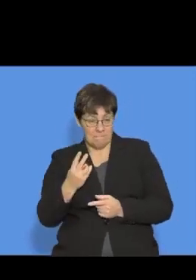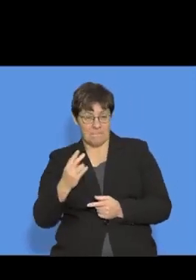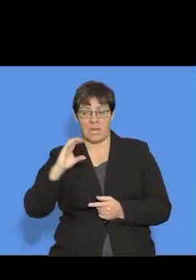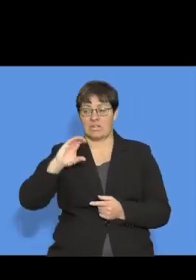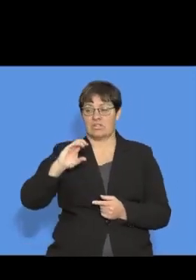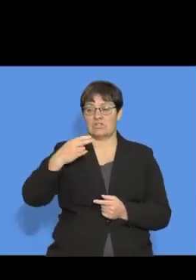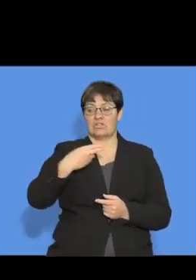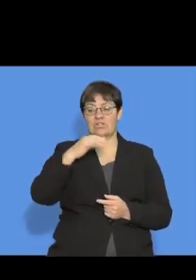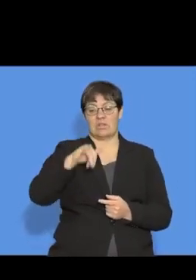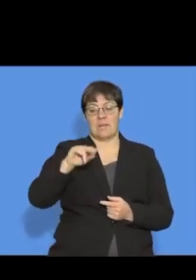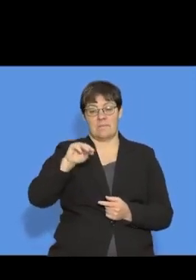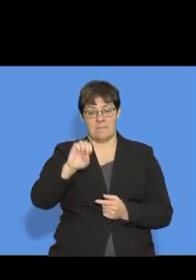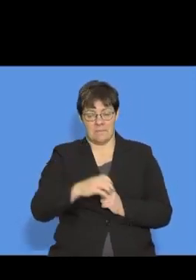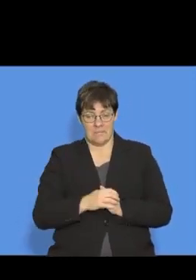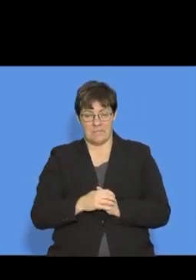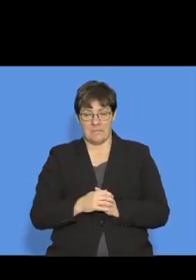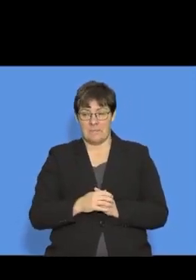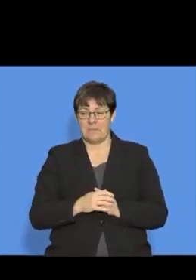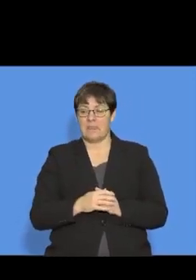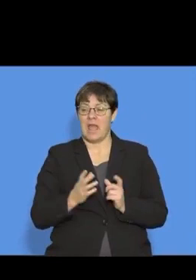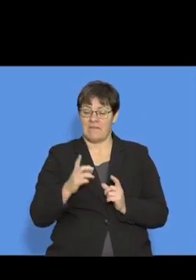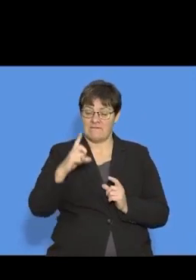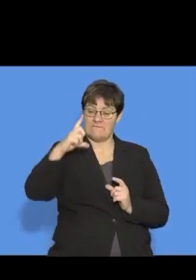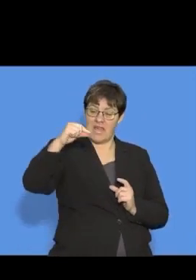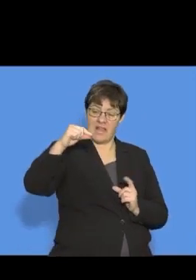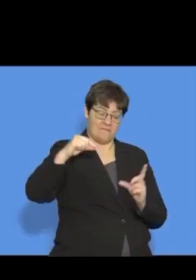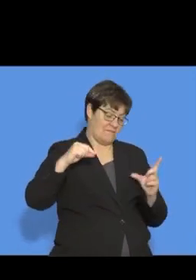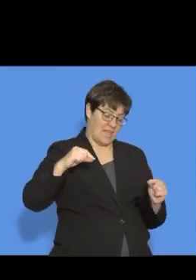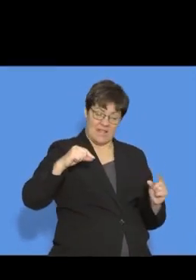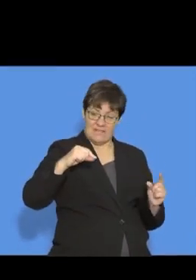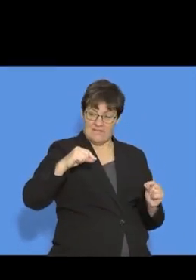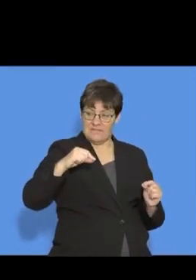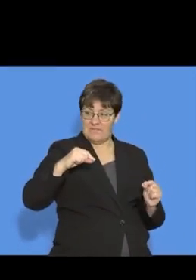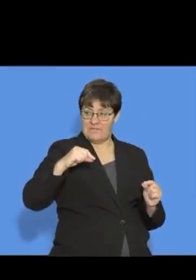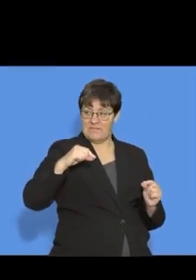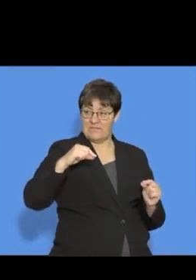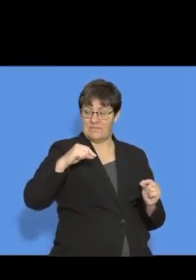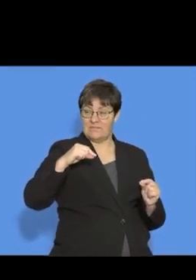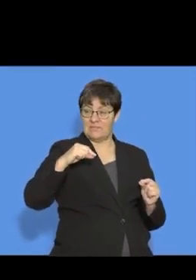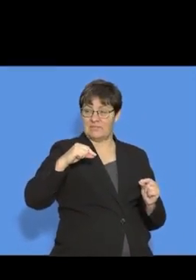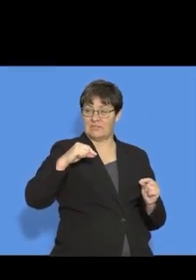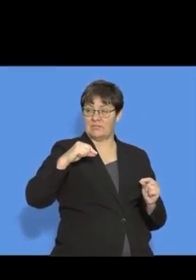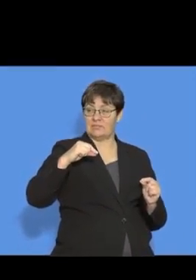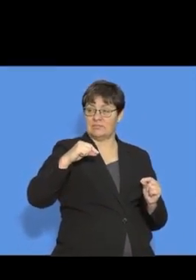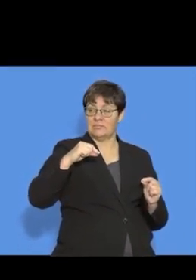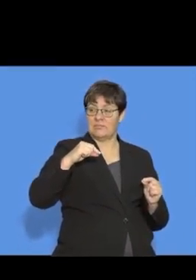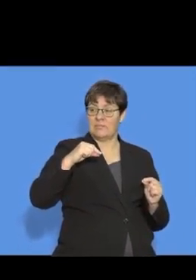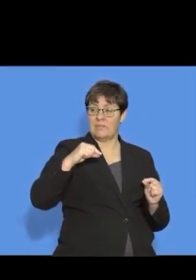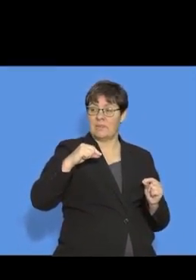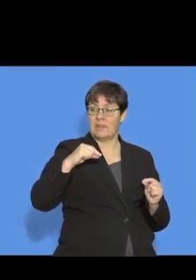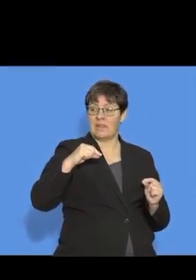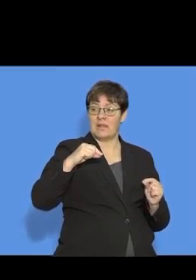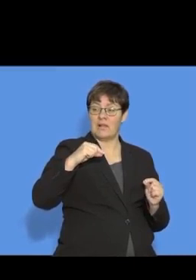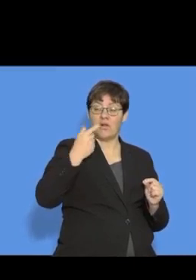chyme. The stomach has two sphincters or valves, as I said. These are pointed out here at the opening